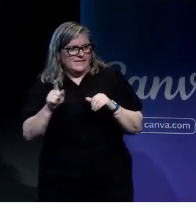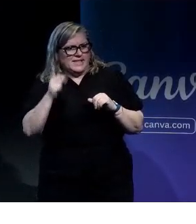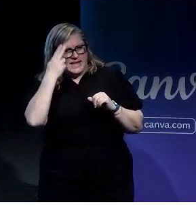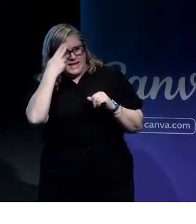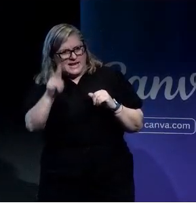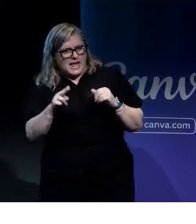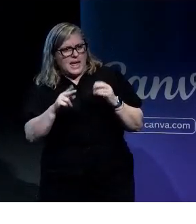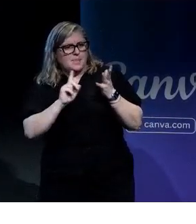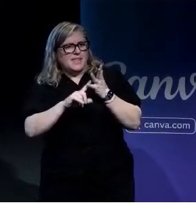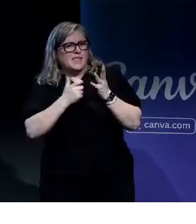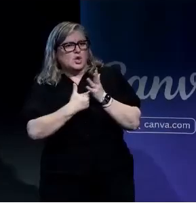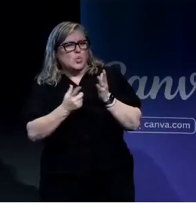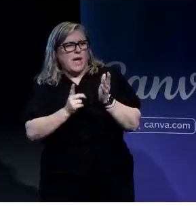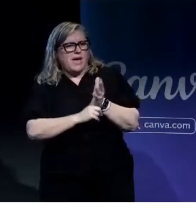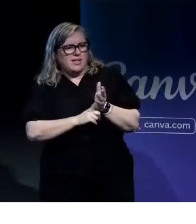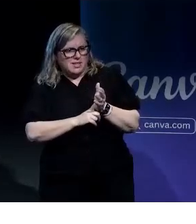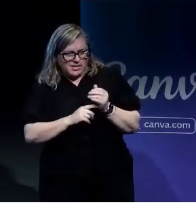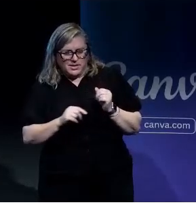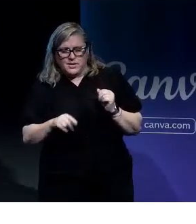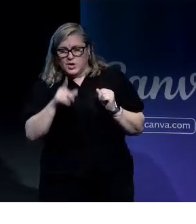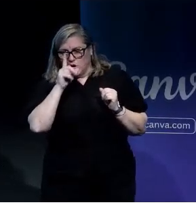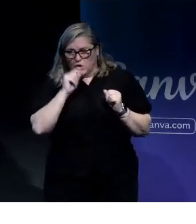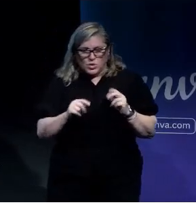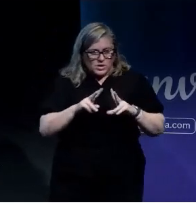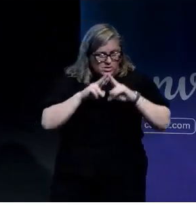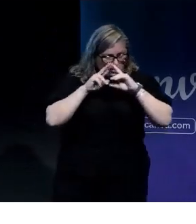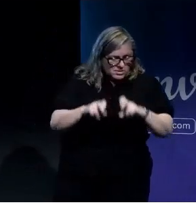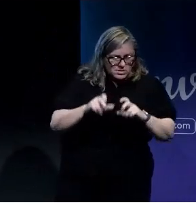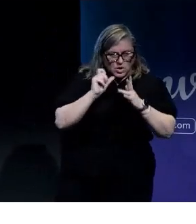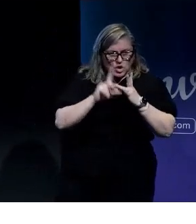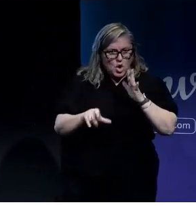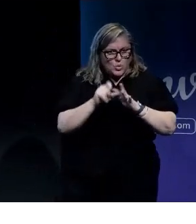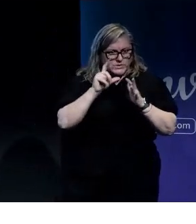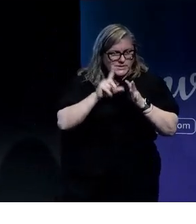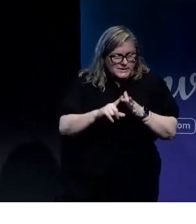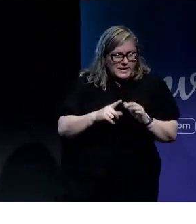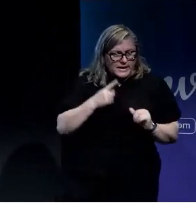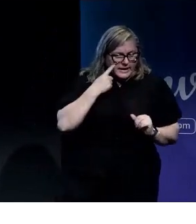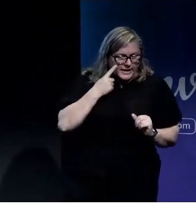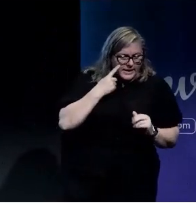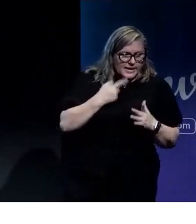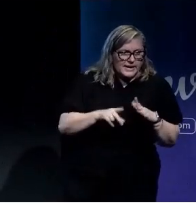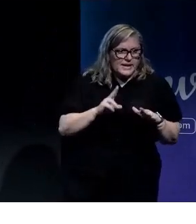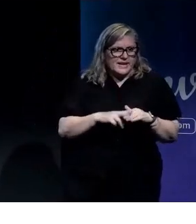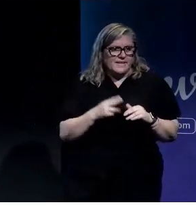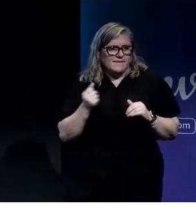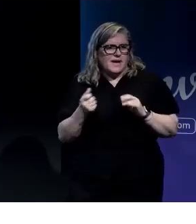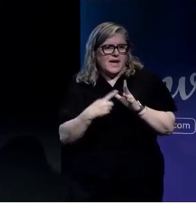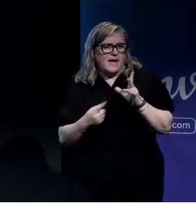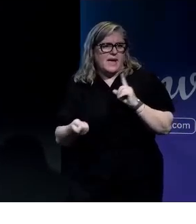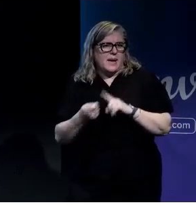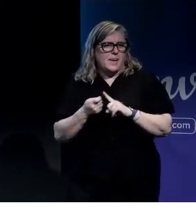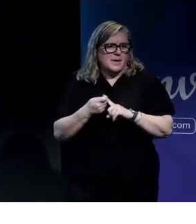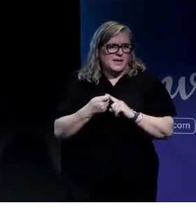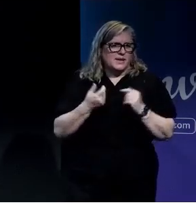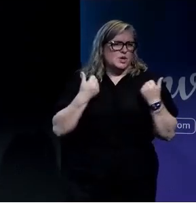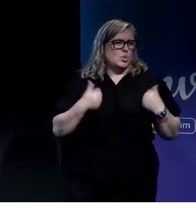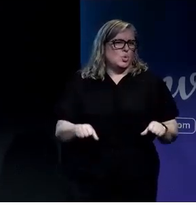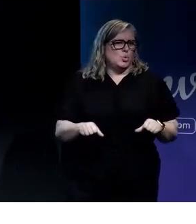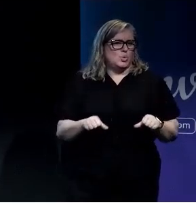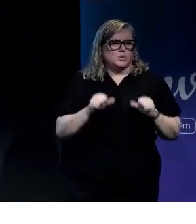those URLs. You can inspect the code to see if there are vendor applications being